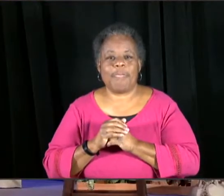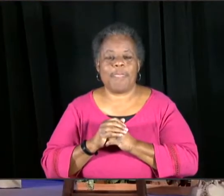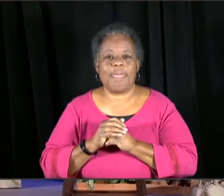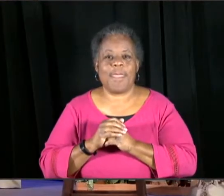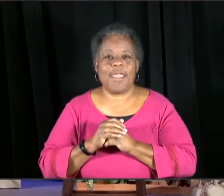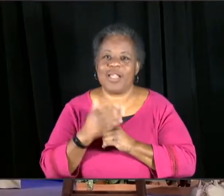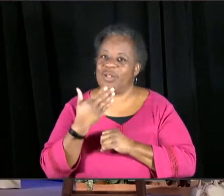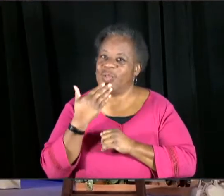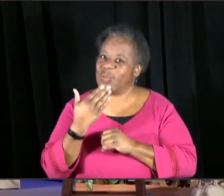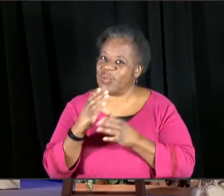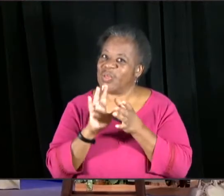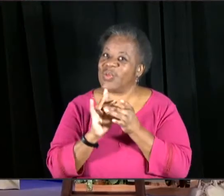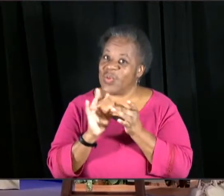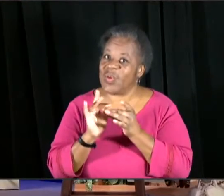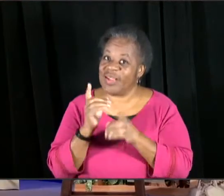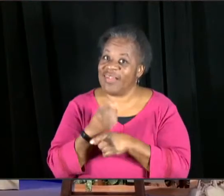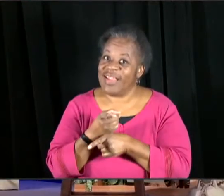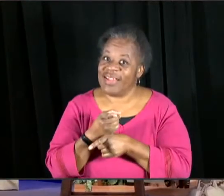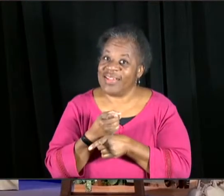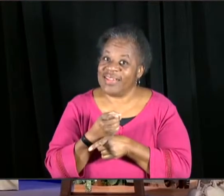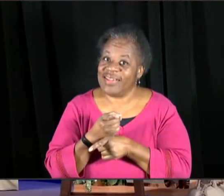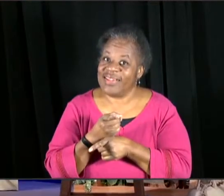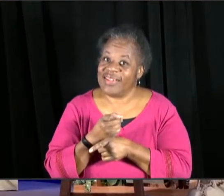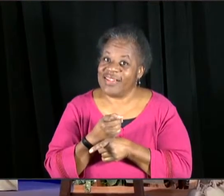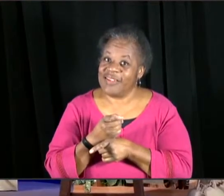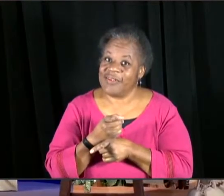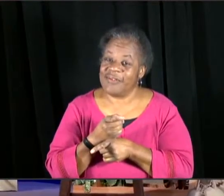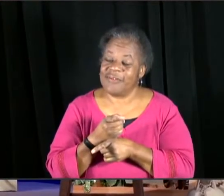It's a good story, isn't it?